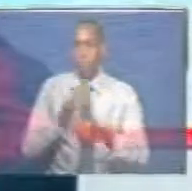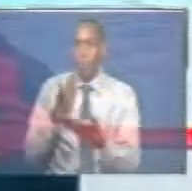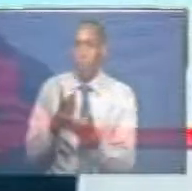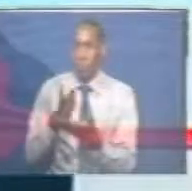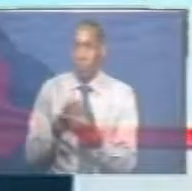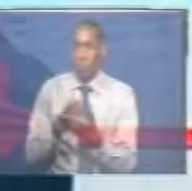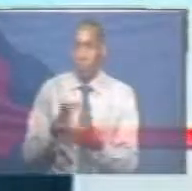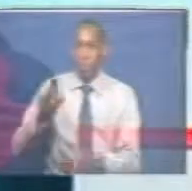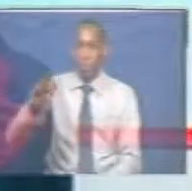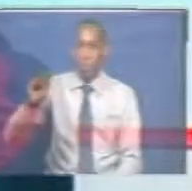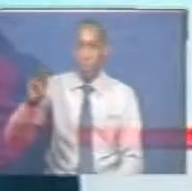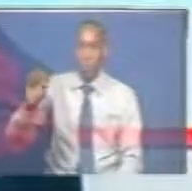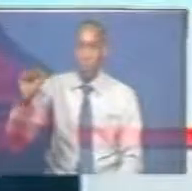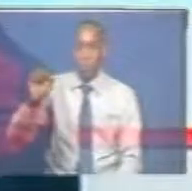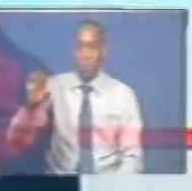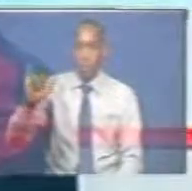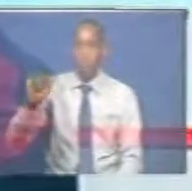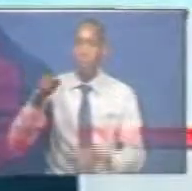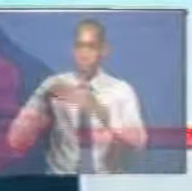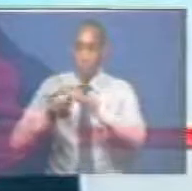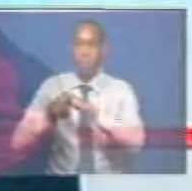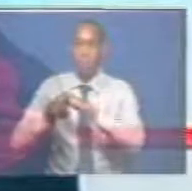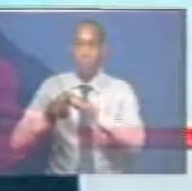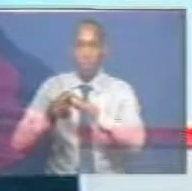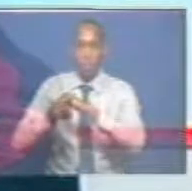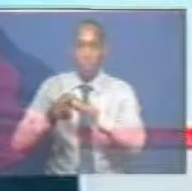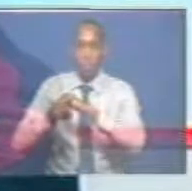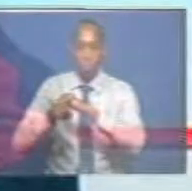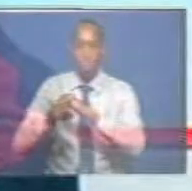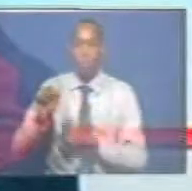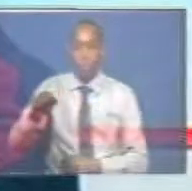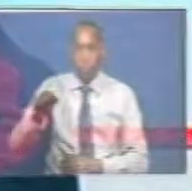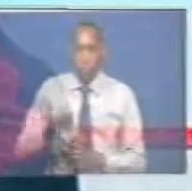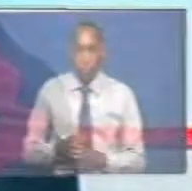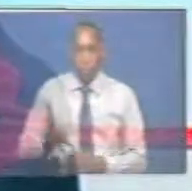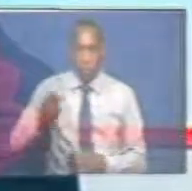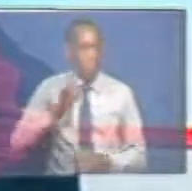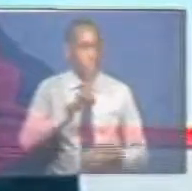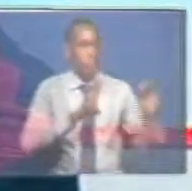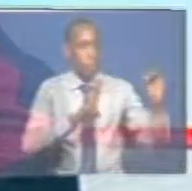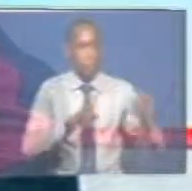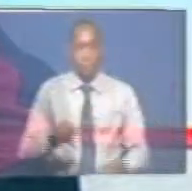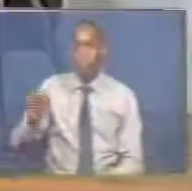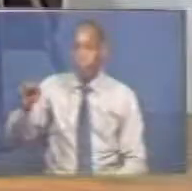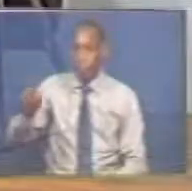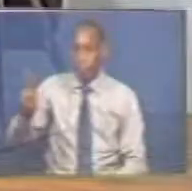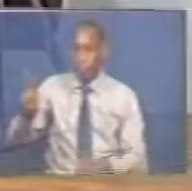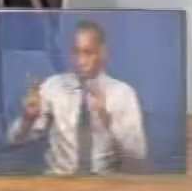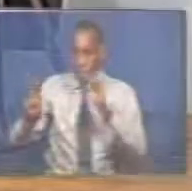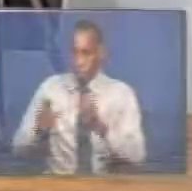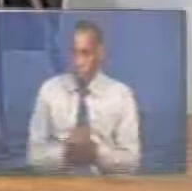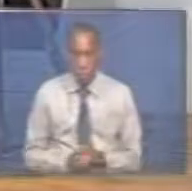Aaron Ramsey will be on the score sheet. Uh-huh. Yeah. So 2-0. 2-0.